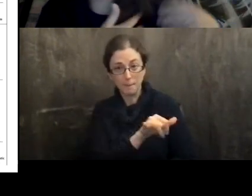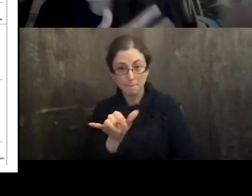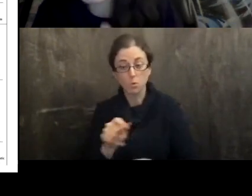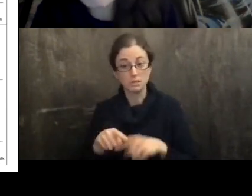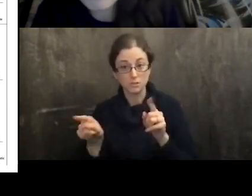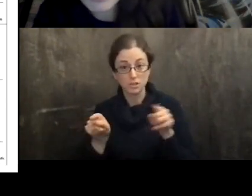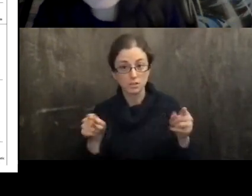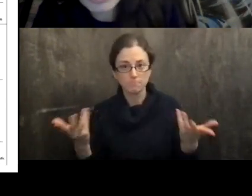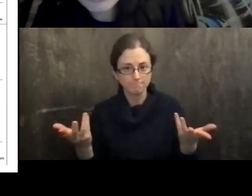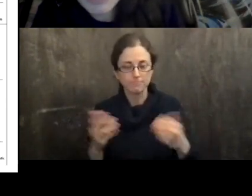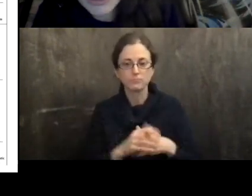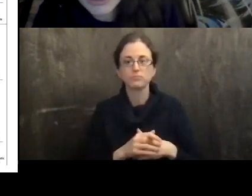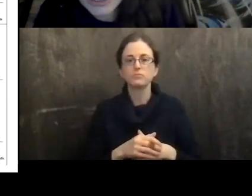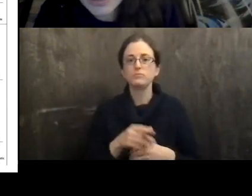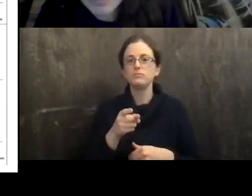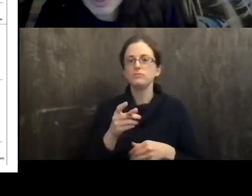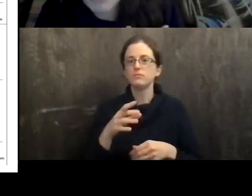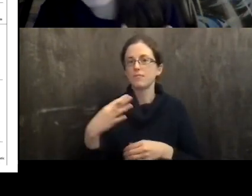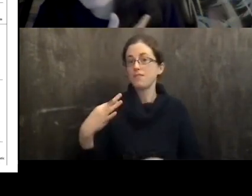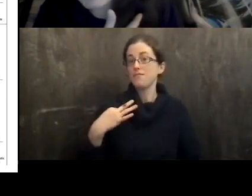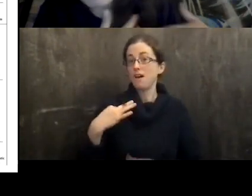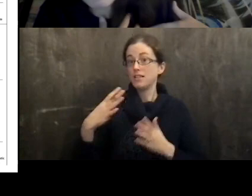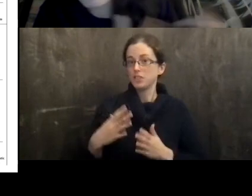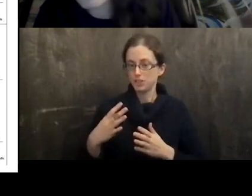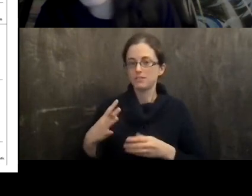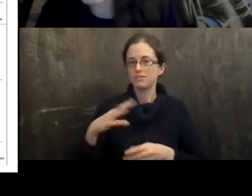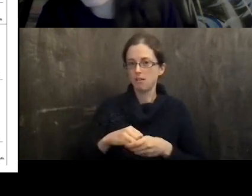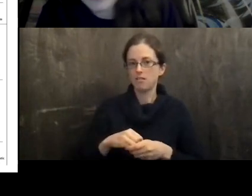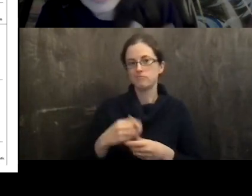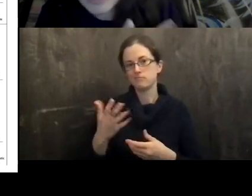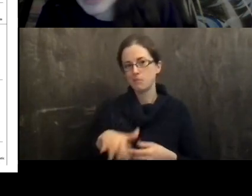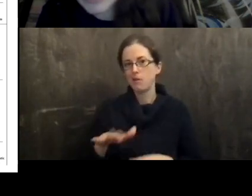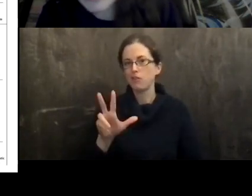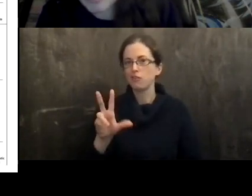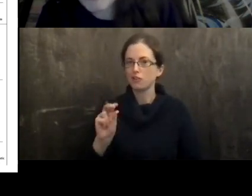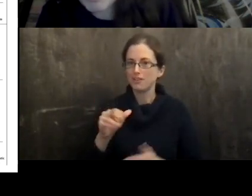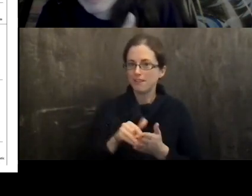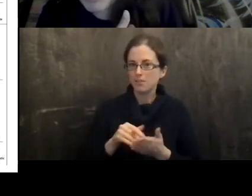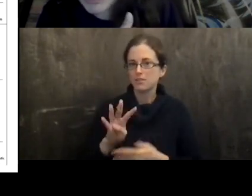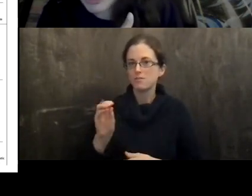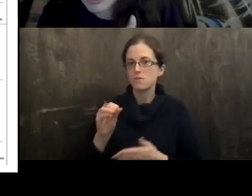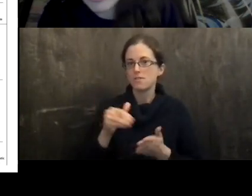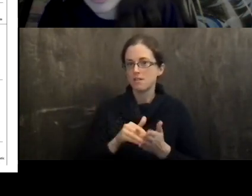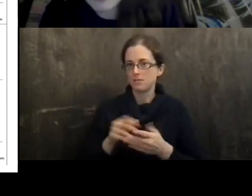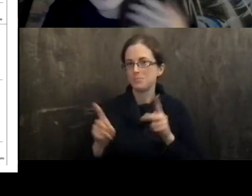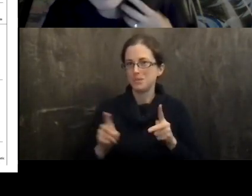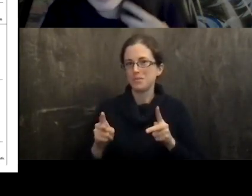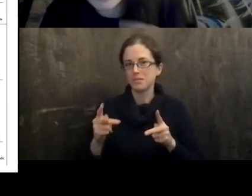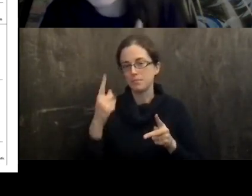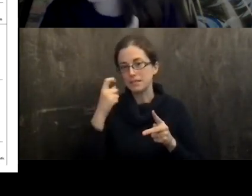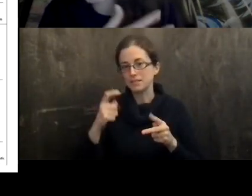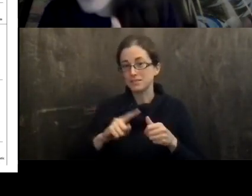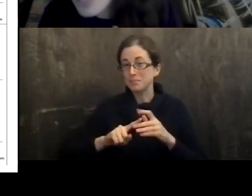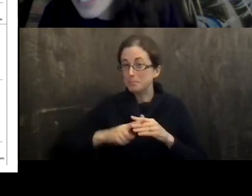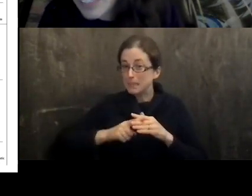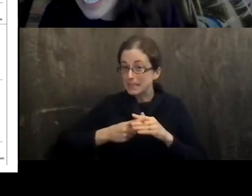there are many more adult volunteers. Also because they were the early trials and we needed a lot more people in the early trials.